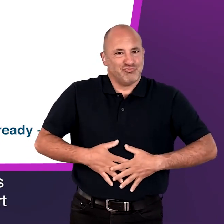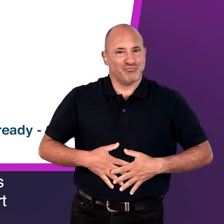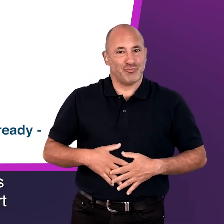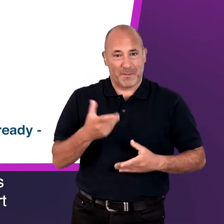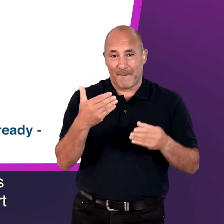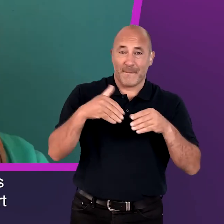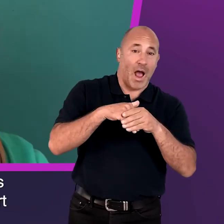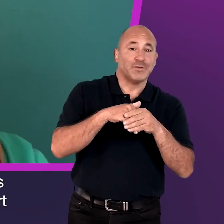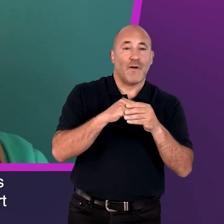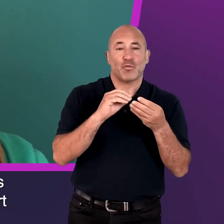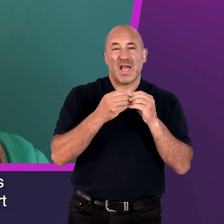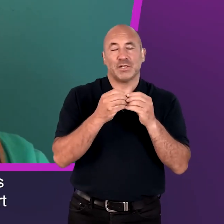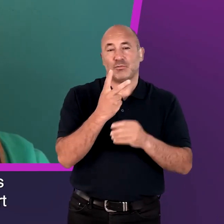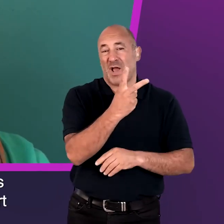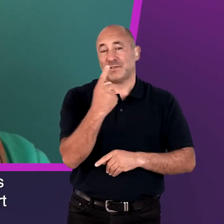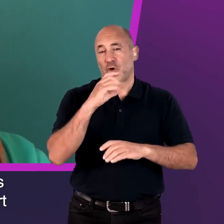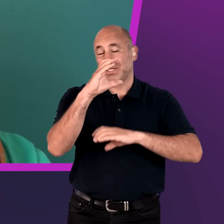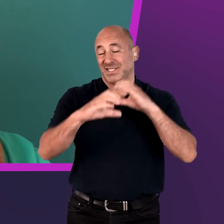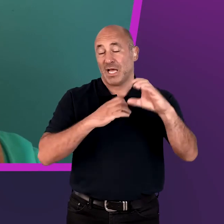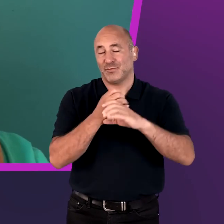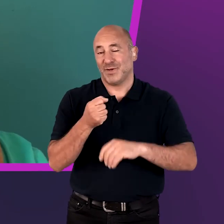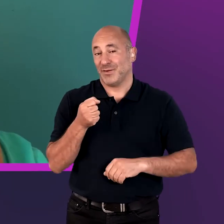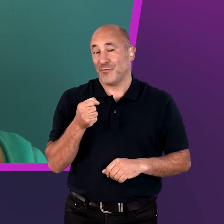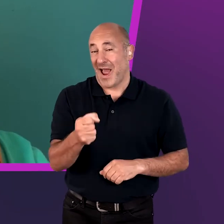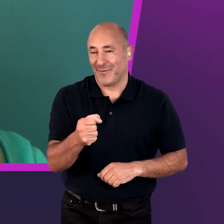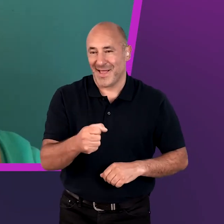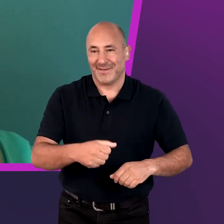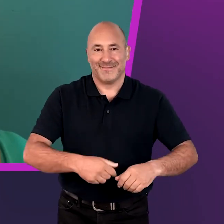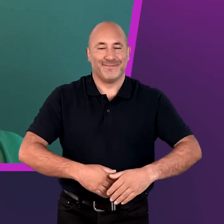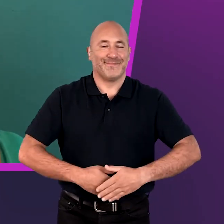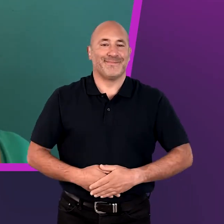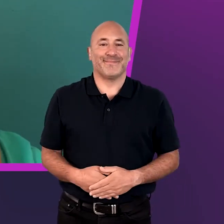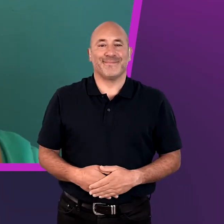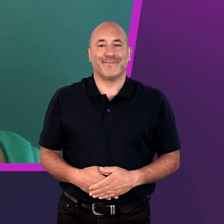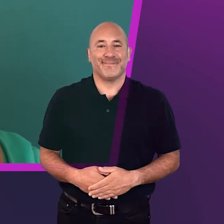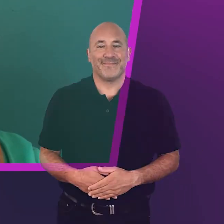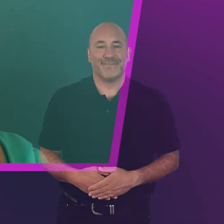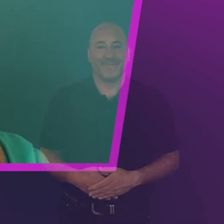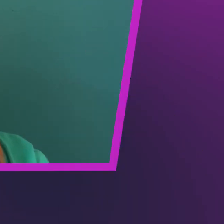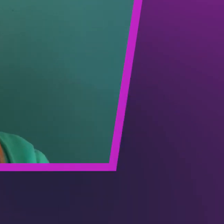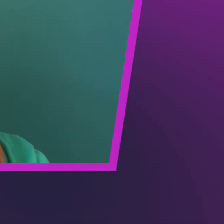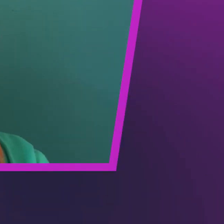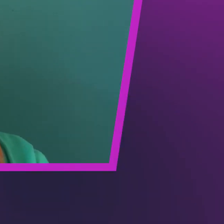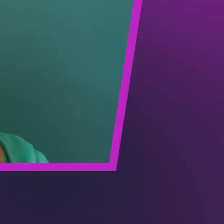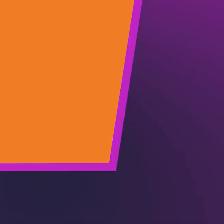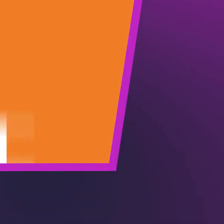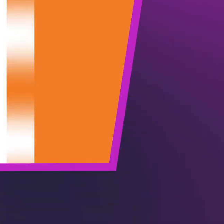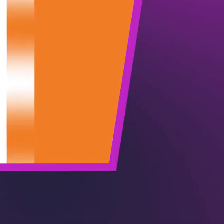move, you could be part of creating the 21st century railway.